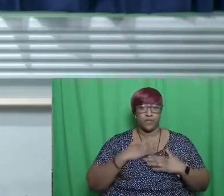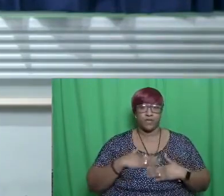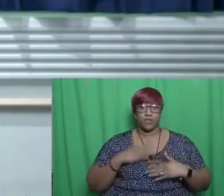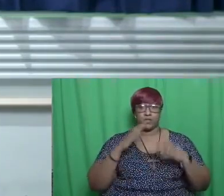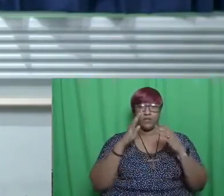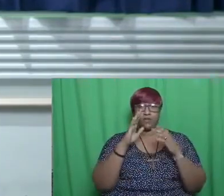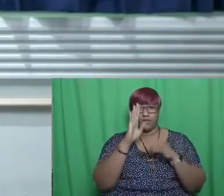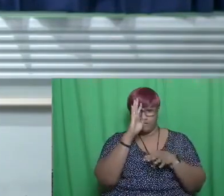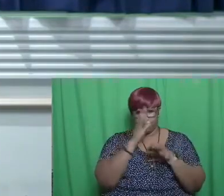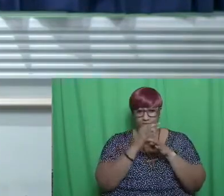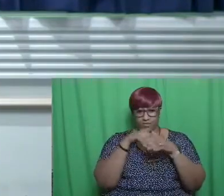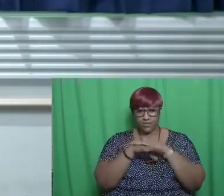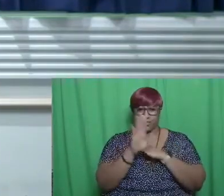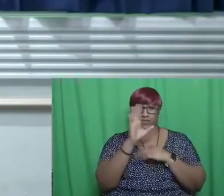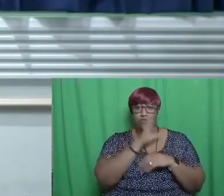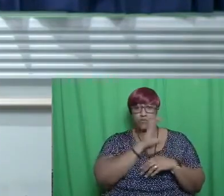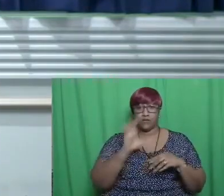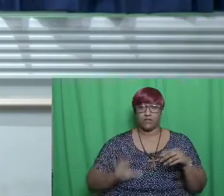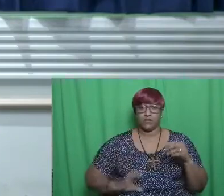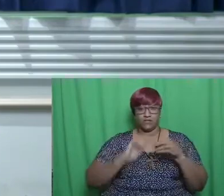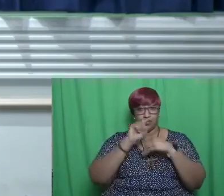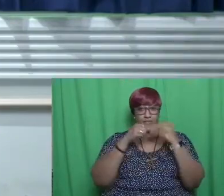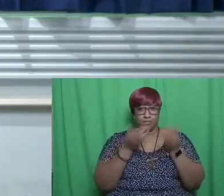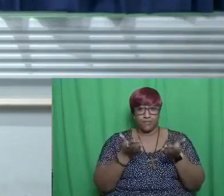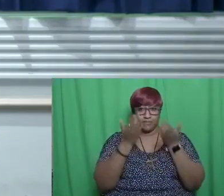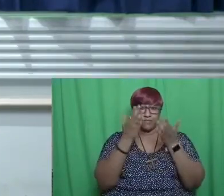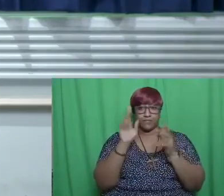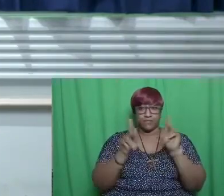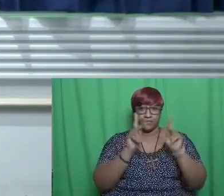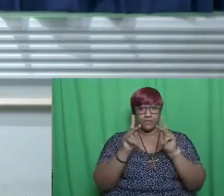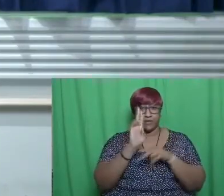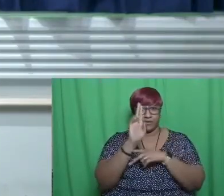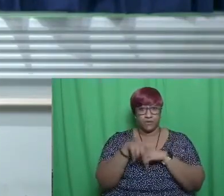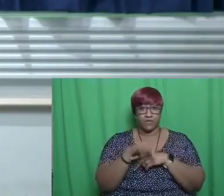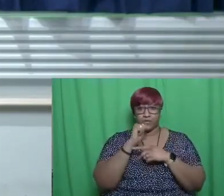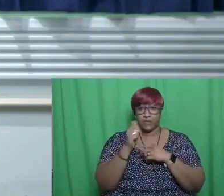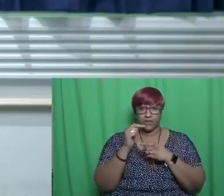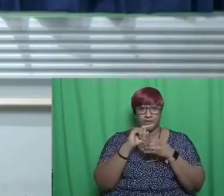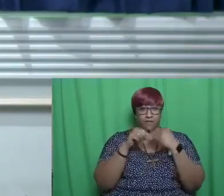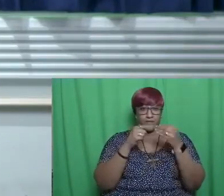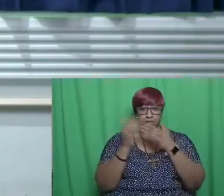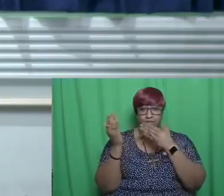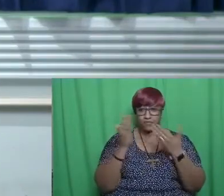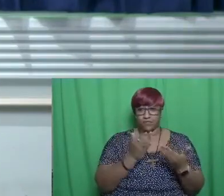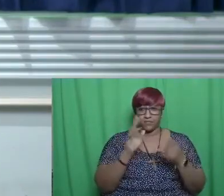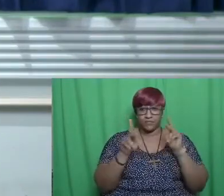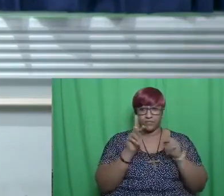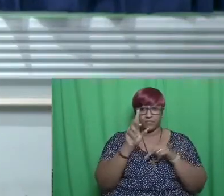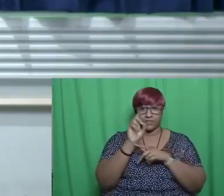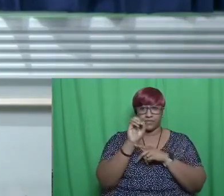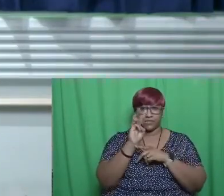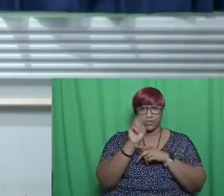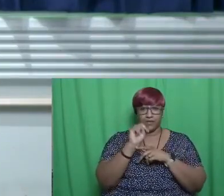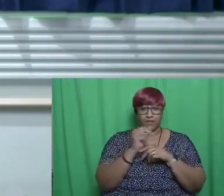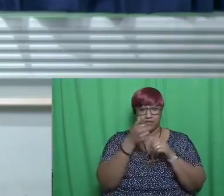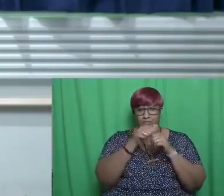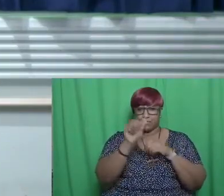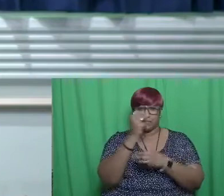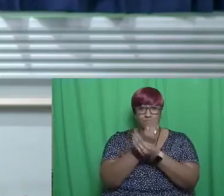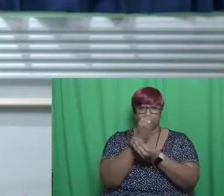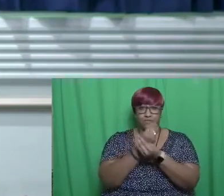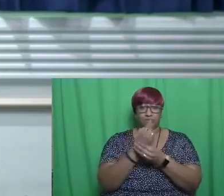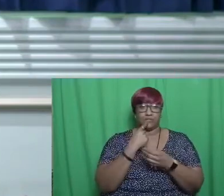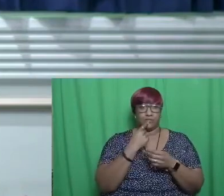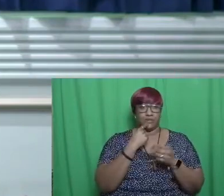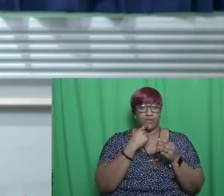in Christ is about lifting people up, not about bringing people down. And any ministry that claims